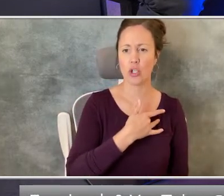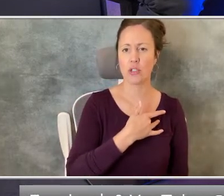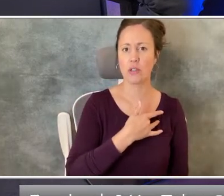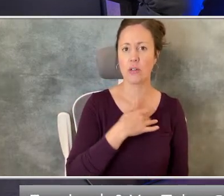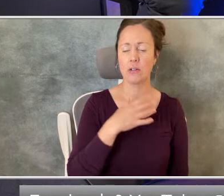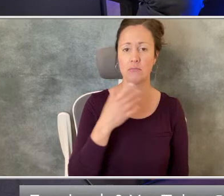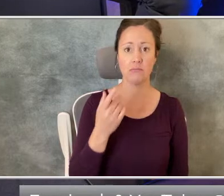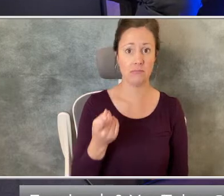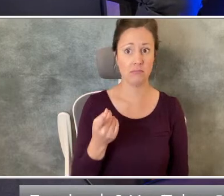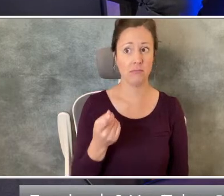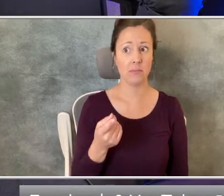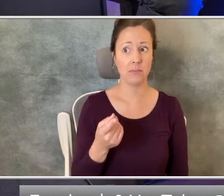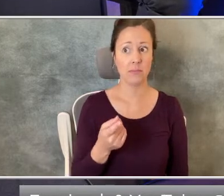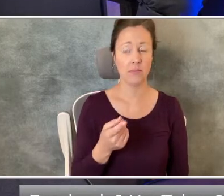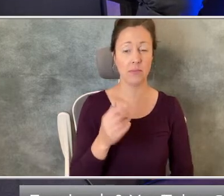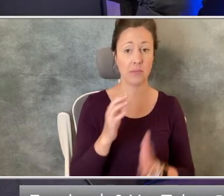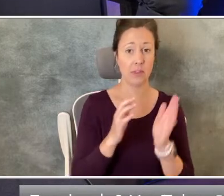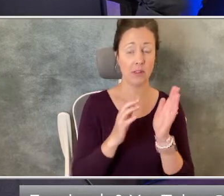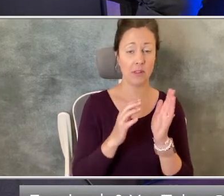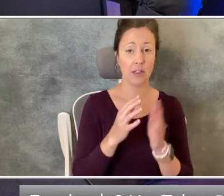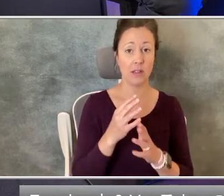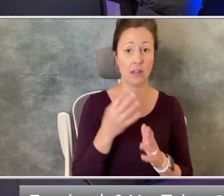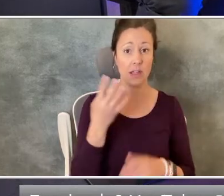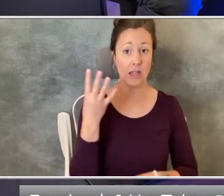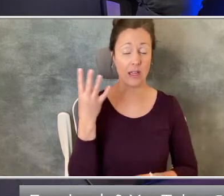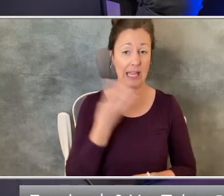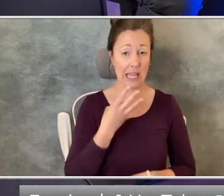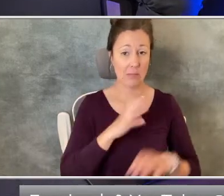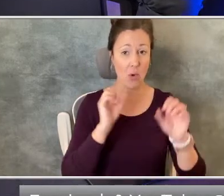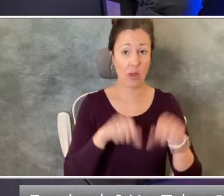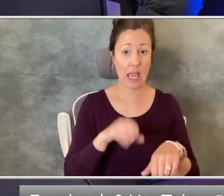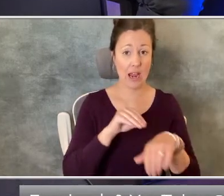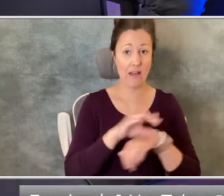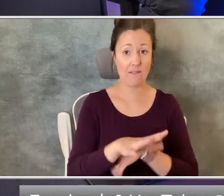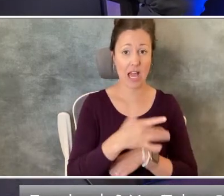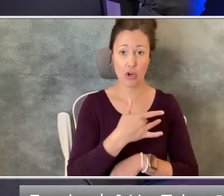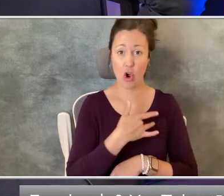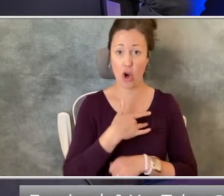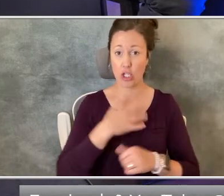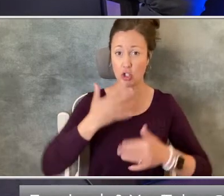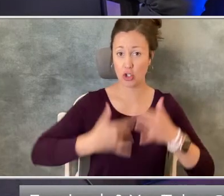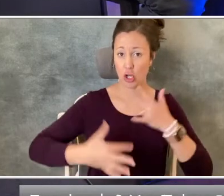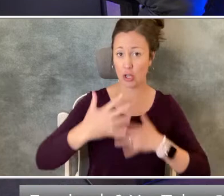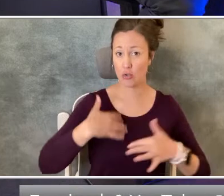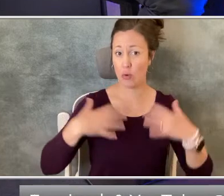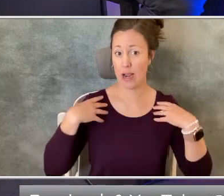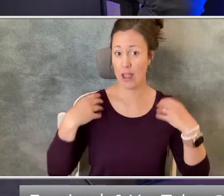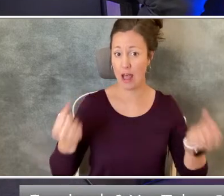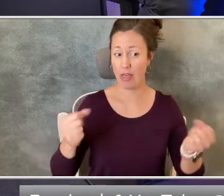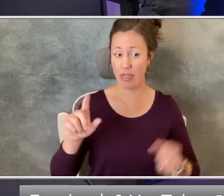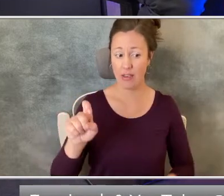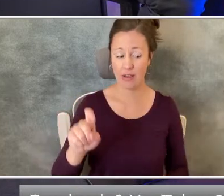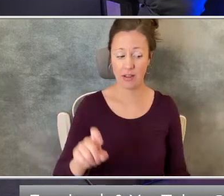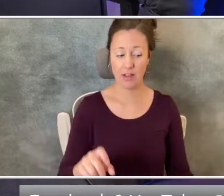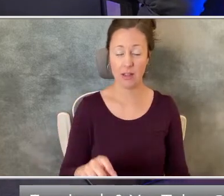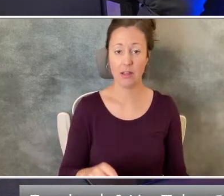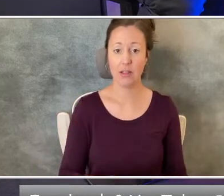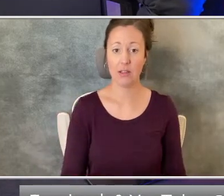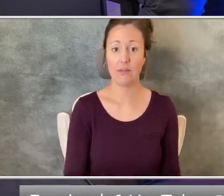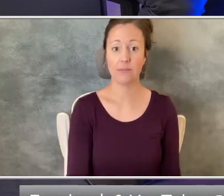know if undergoing chemotherapy can affect the heart's circulatory health. Which doctor would like to answer that? So